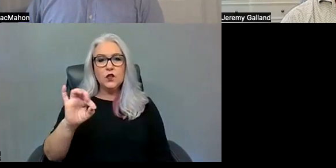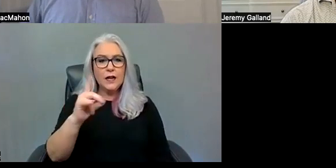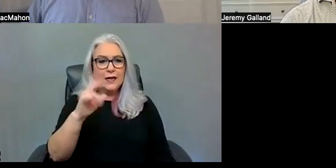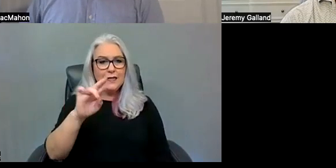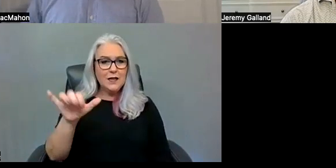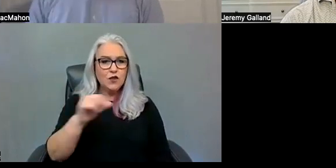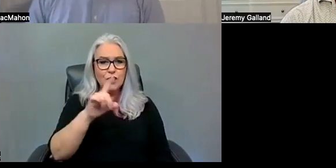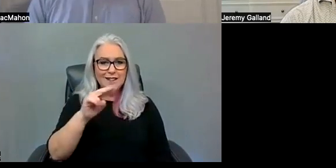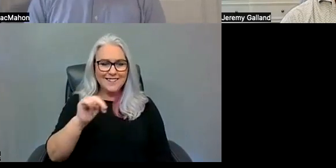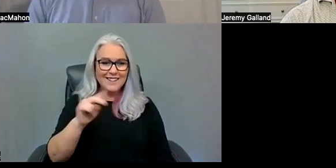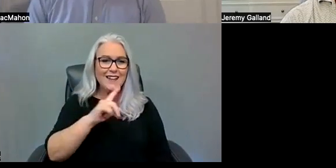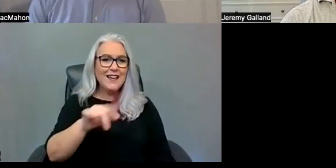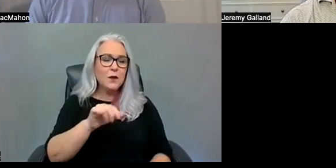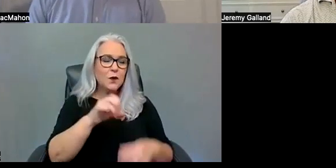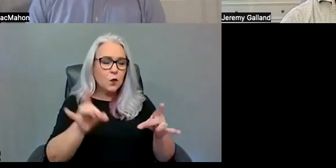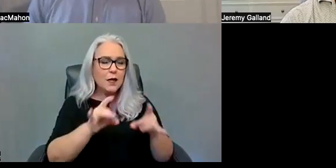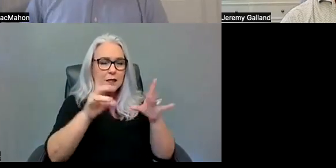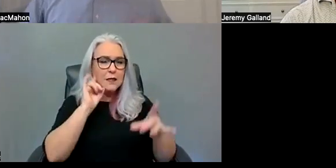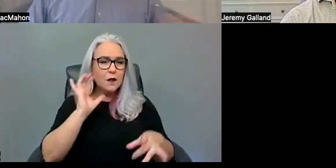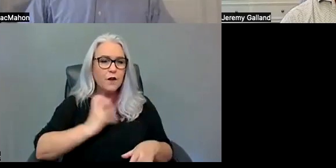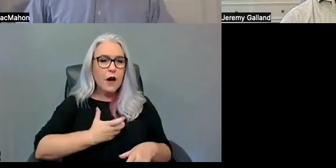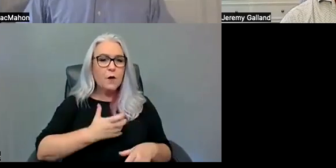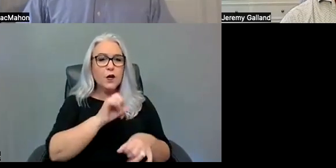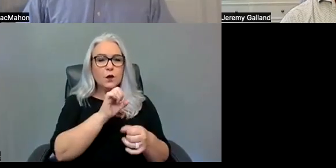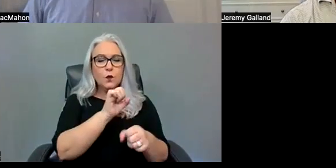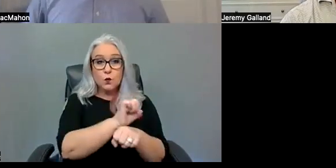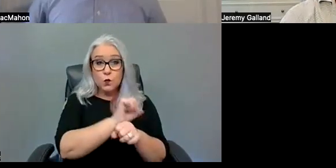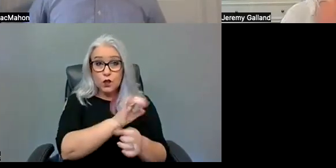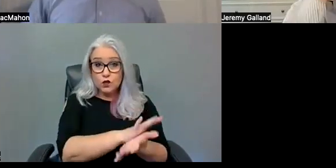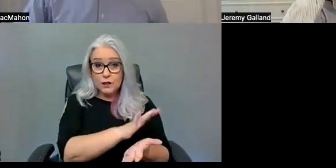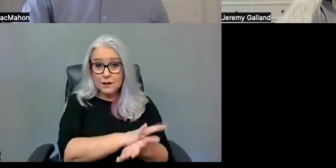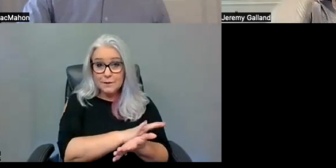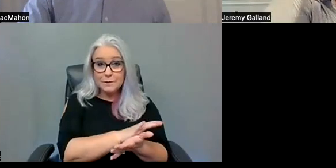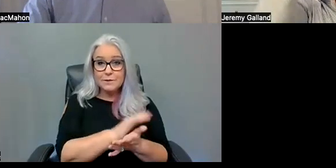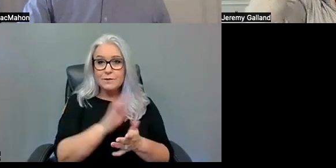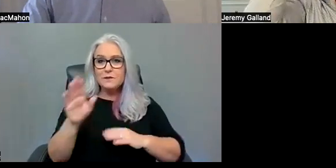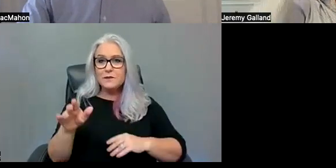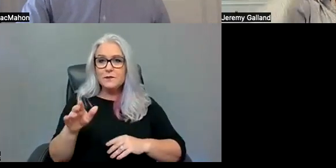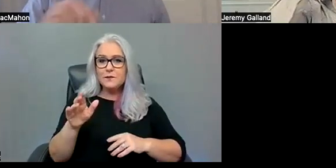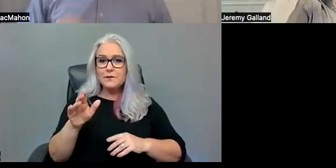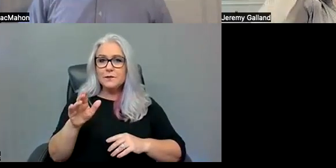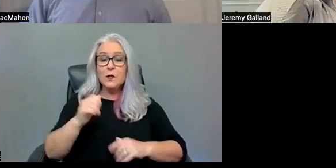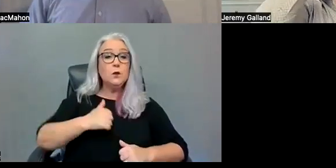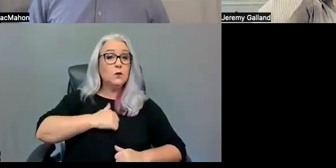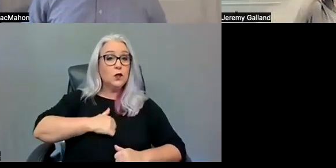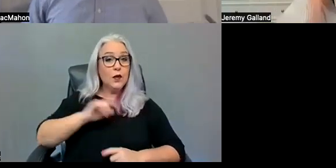worksheet. Thank you. Thank you very much. Kai MacMahon. Oh, no, sorry. Jodie Meyer.